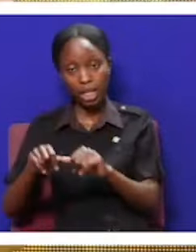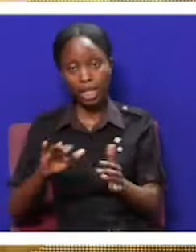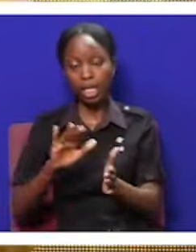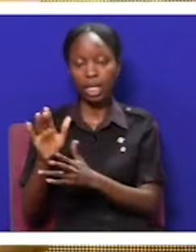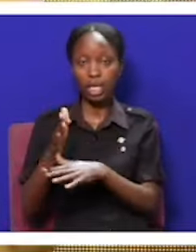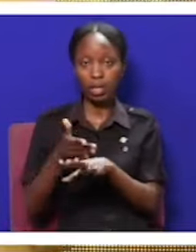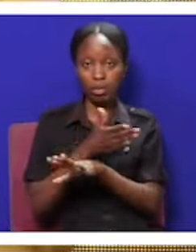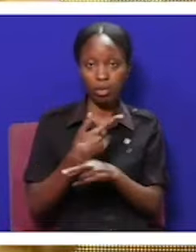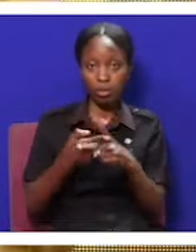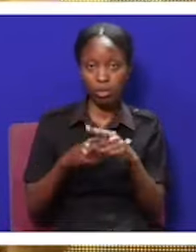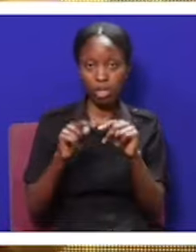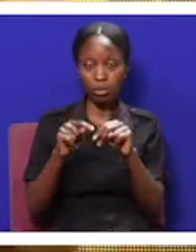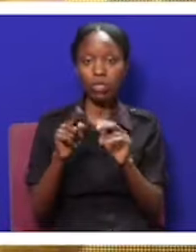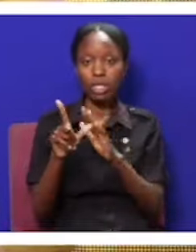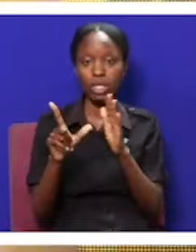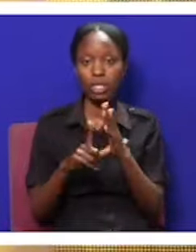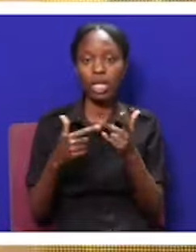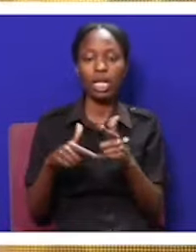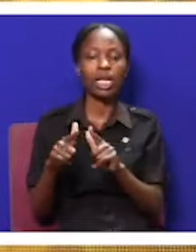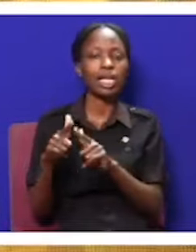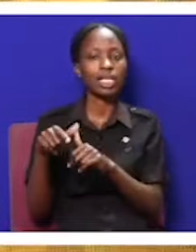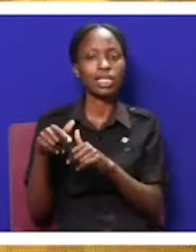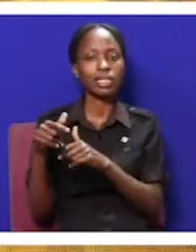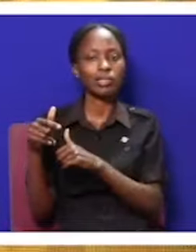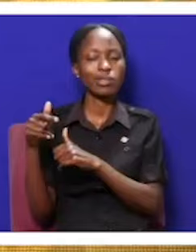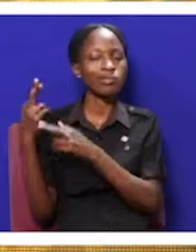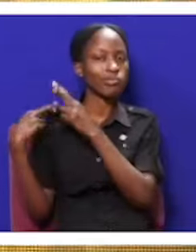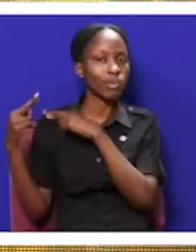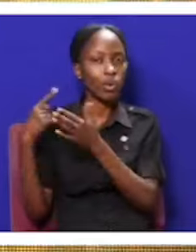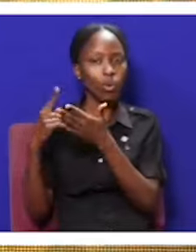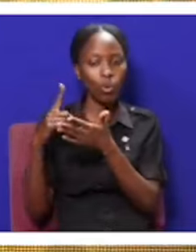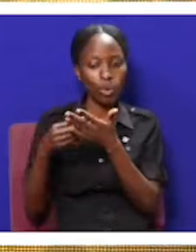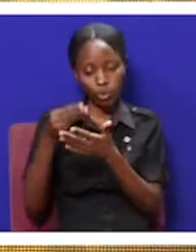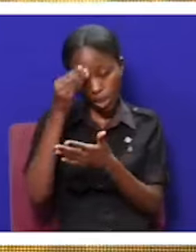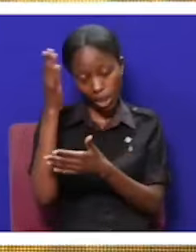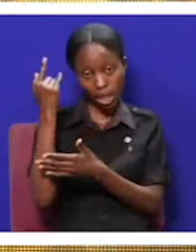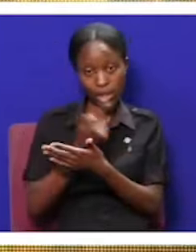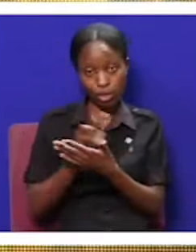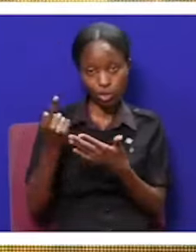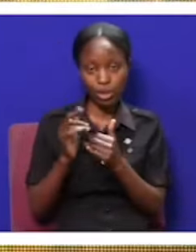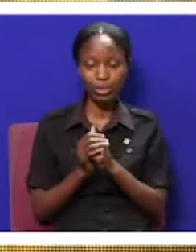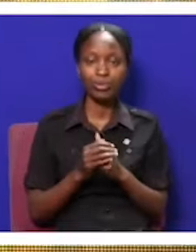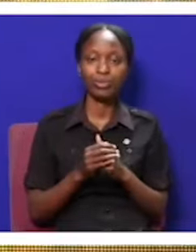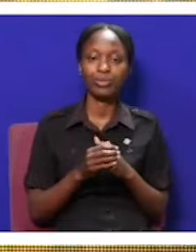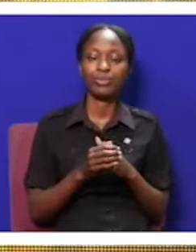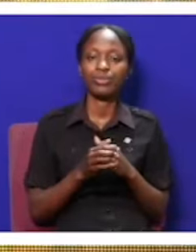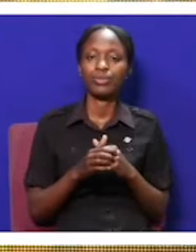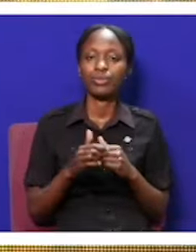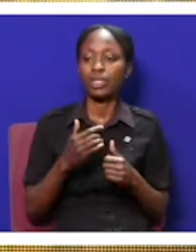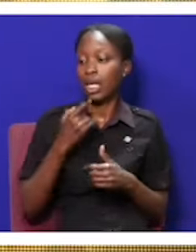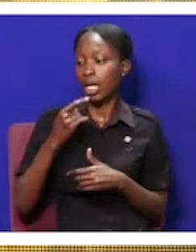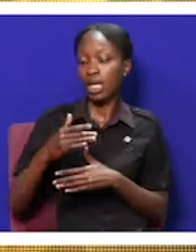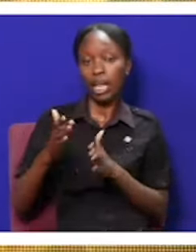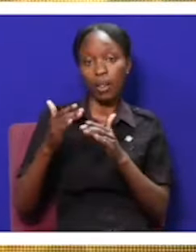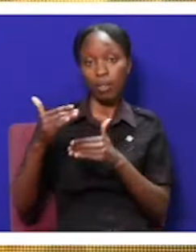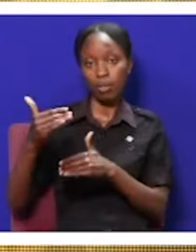we begin our today's lesson, let's recap what was taught last week. Could you talk to the person you